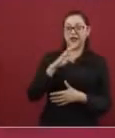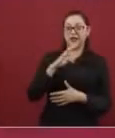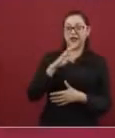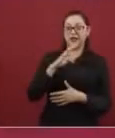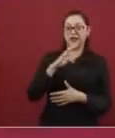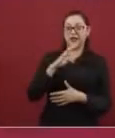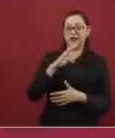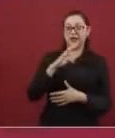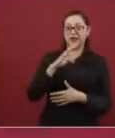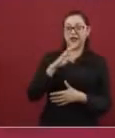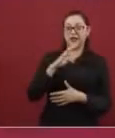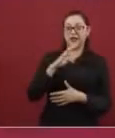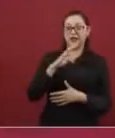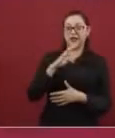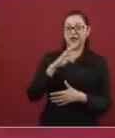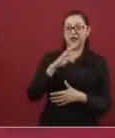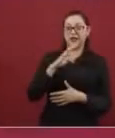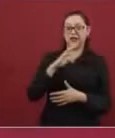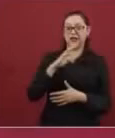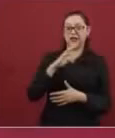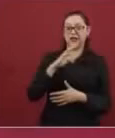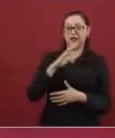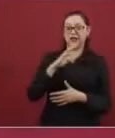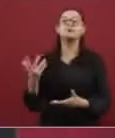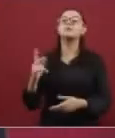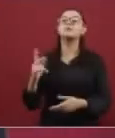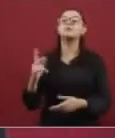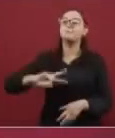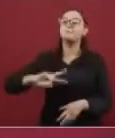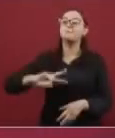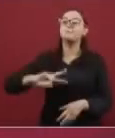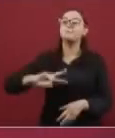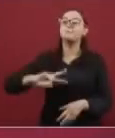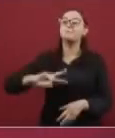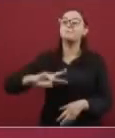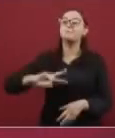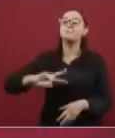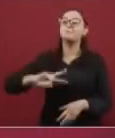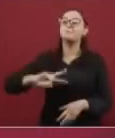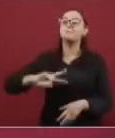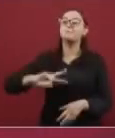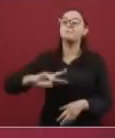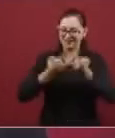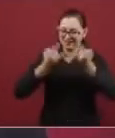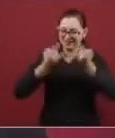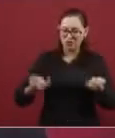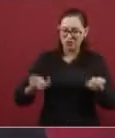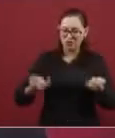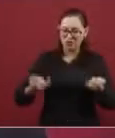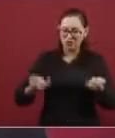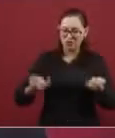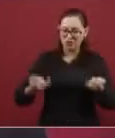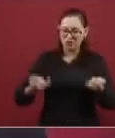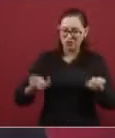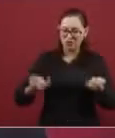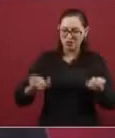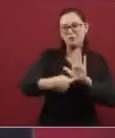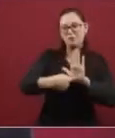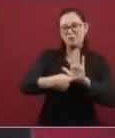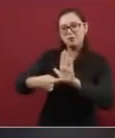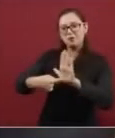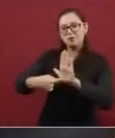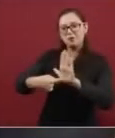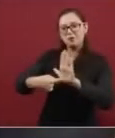With this, people will know what happened about 500 years.